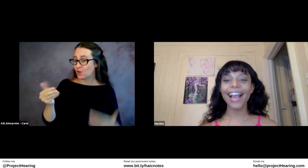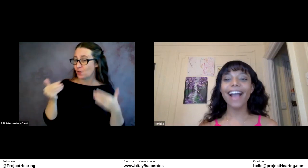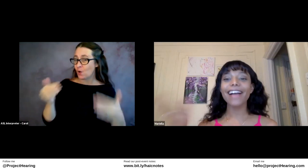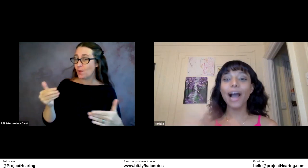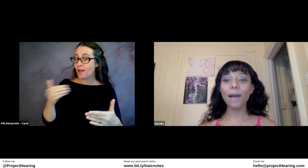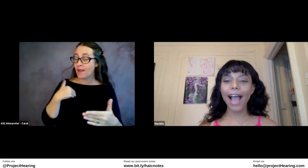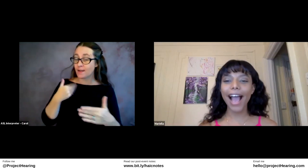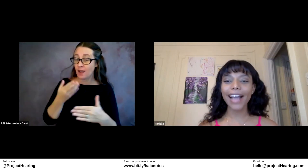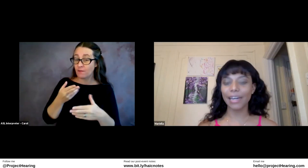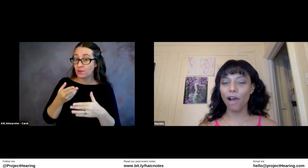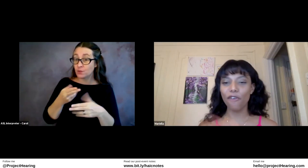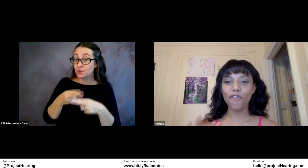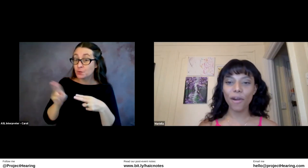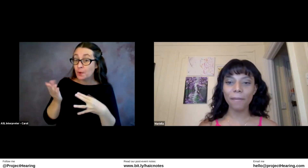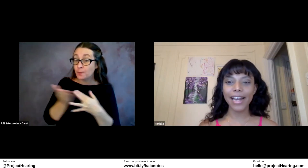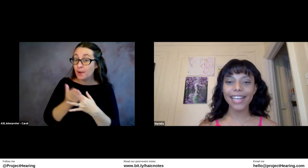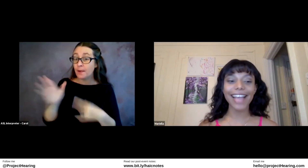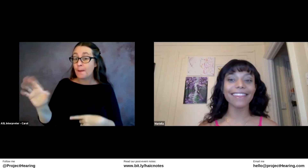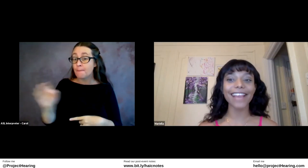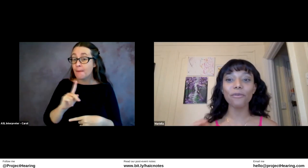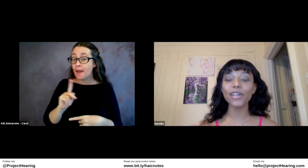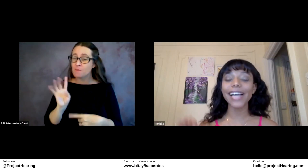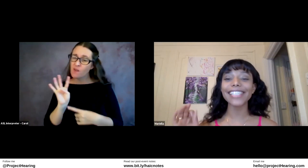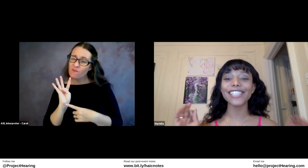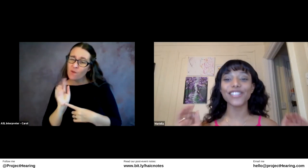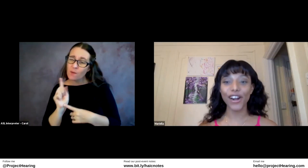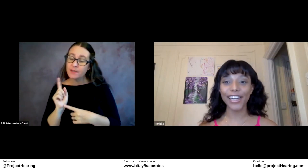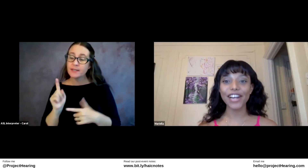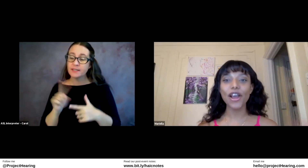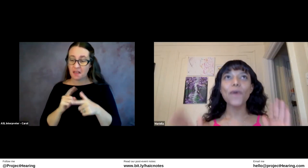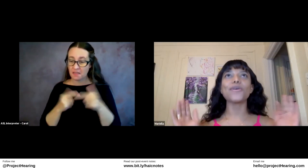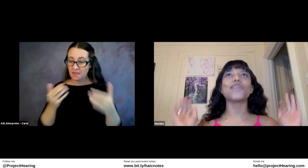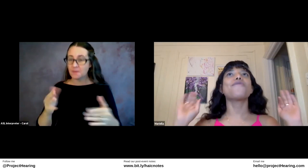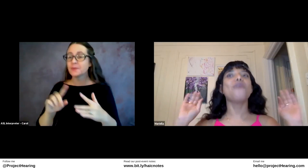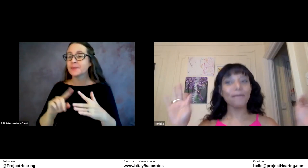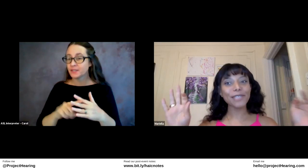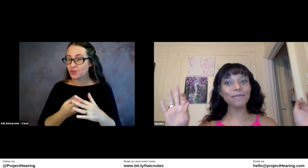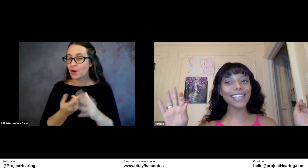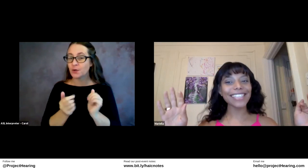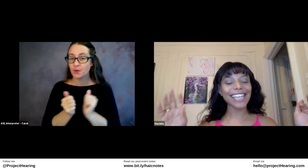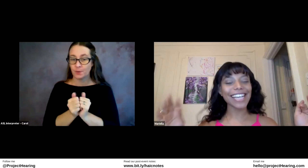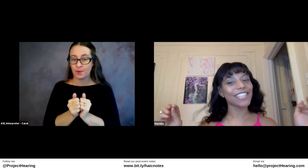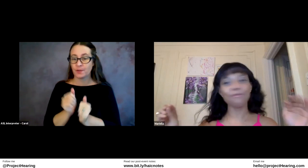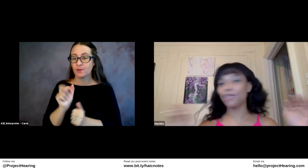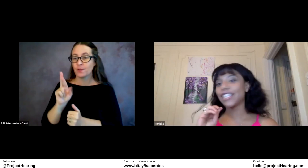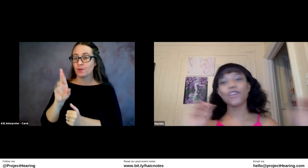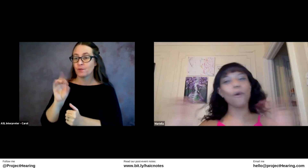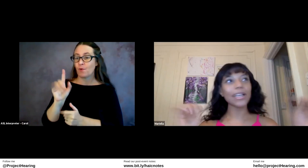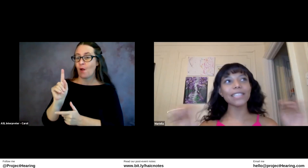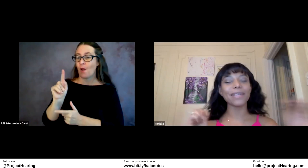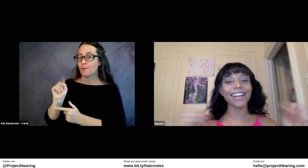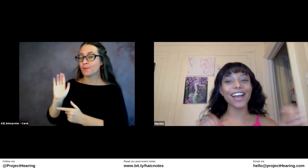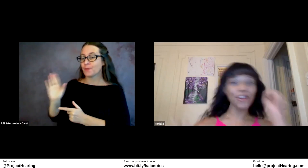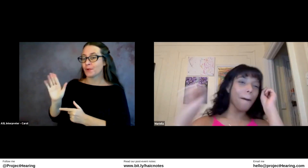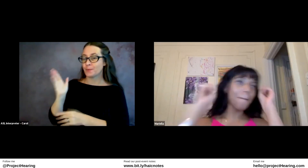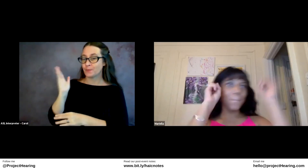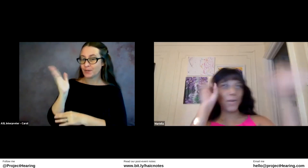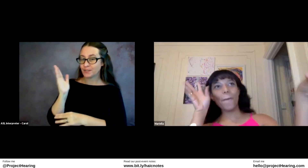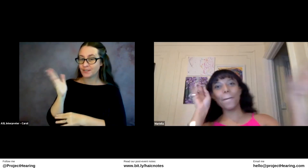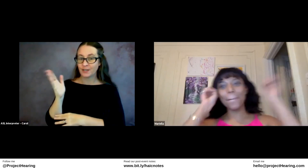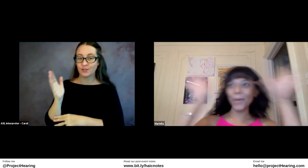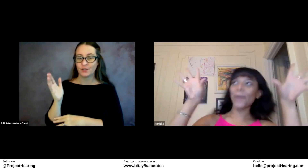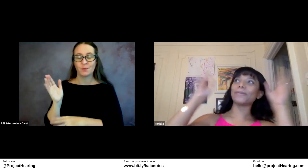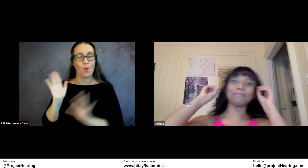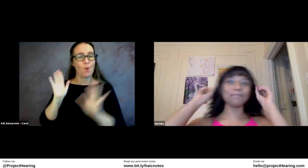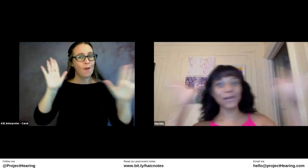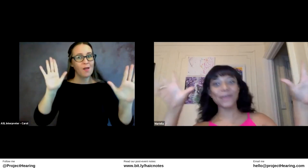break, come back in about 4 minutes, and then we'll get started with Robert's presentation, which is going to be another